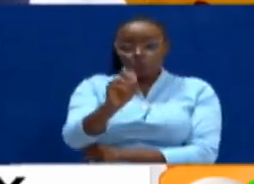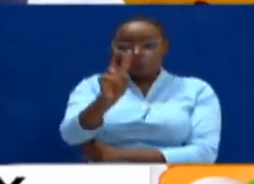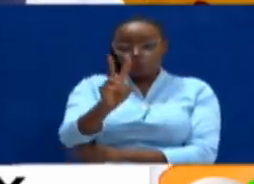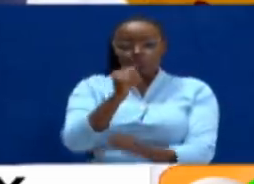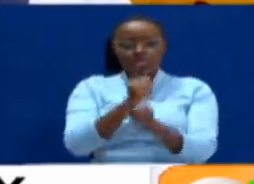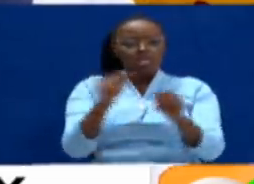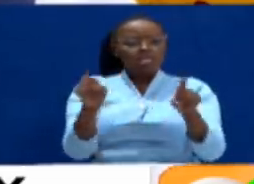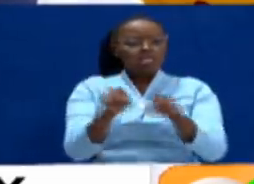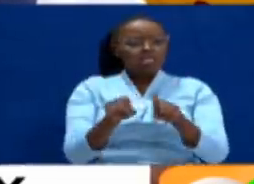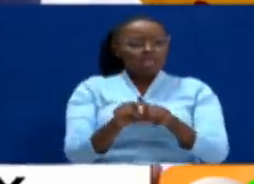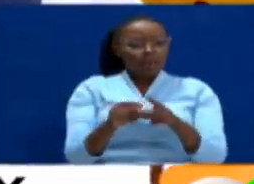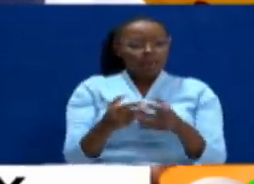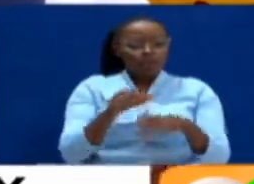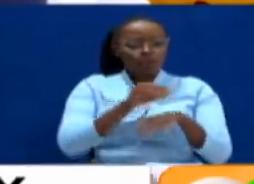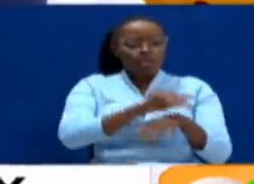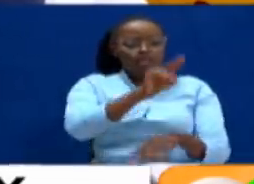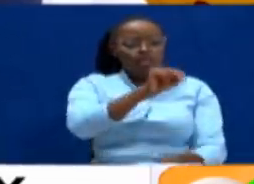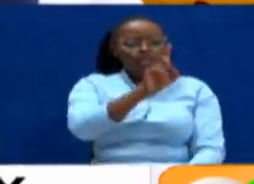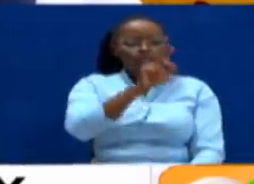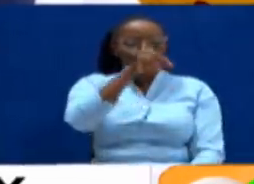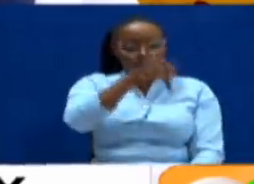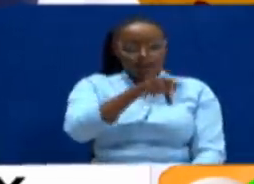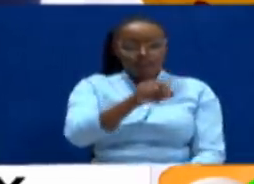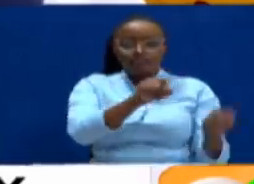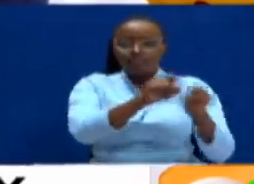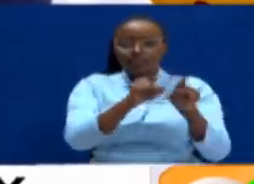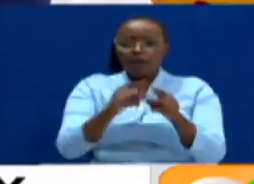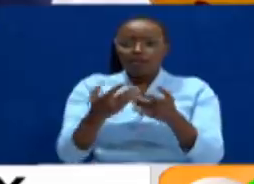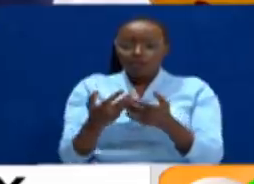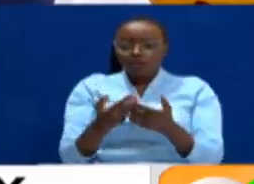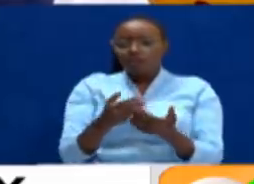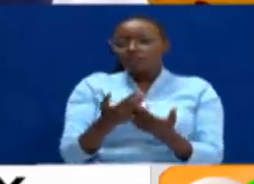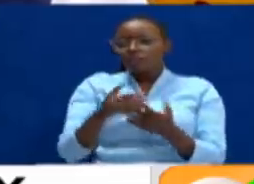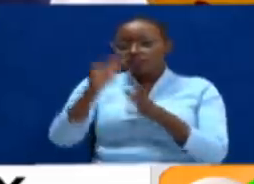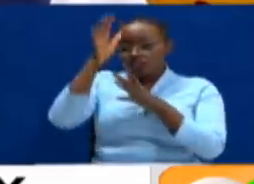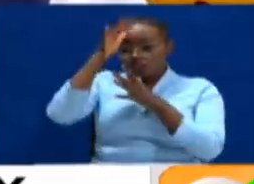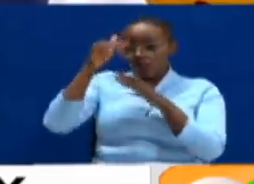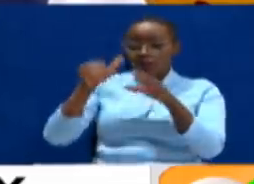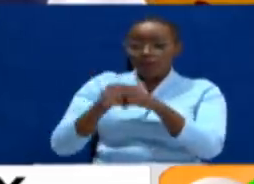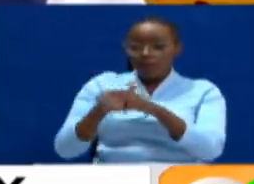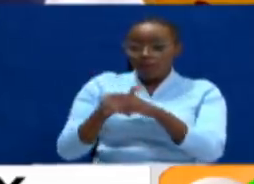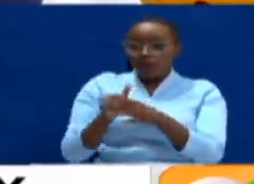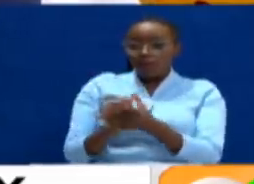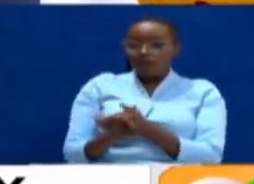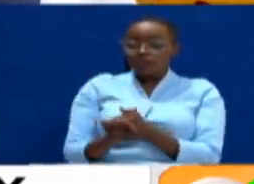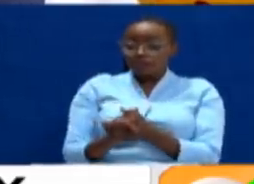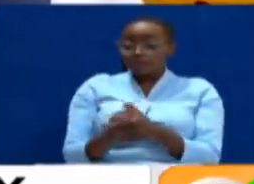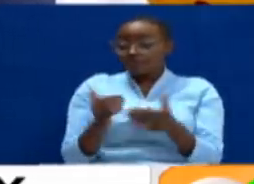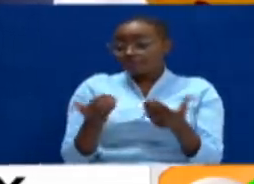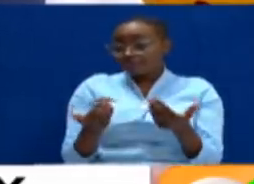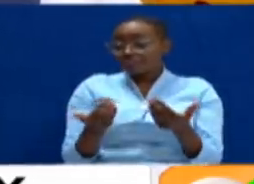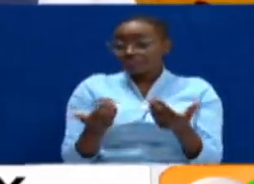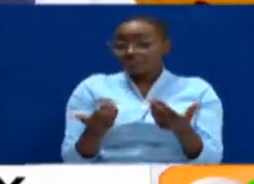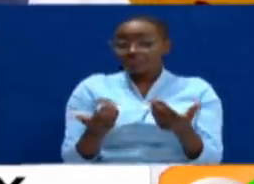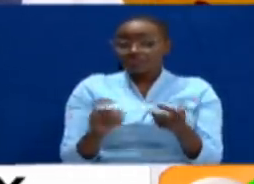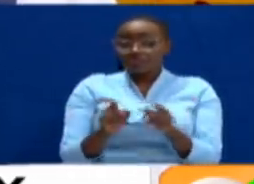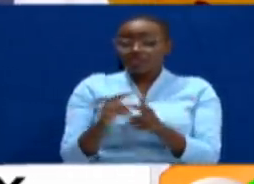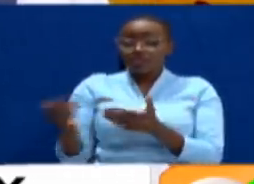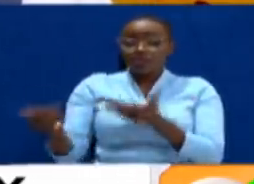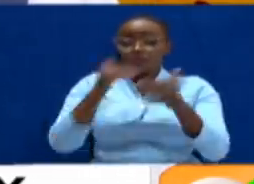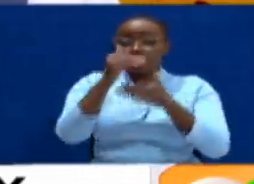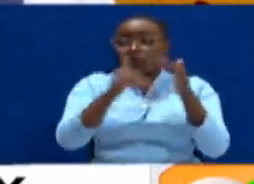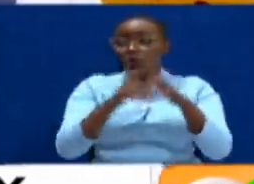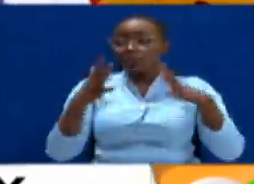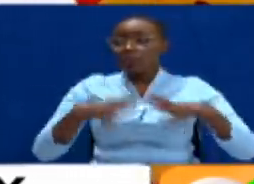2002. Yeah. Get NDP, swallow, they said, Jogo Imemeza tractor. Tractor. Bring everybody